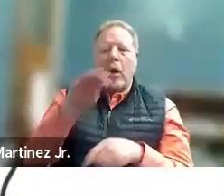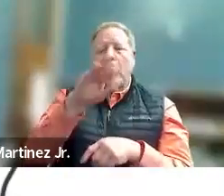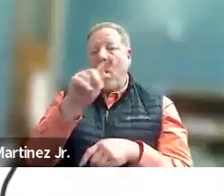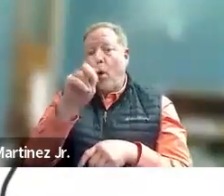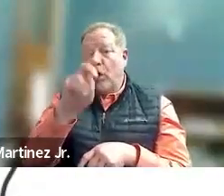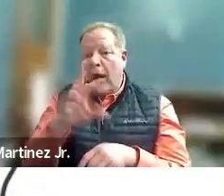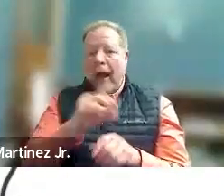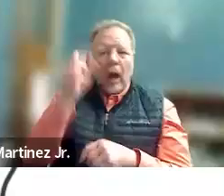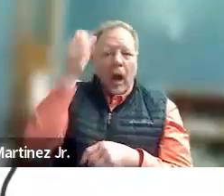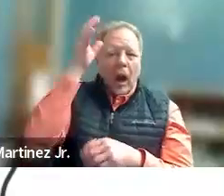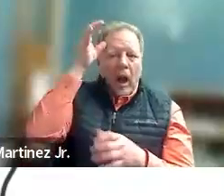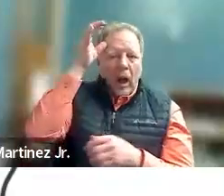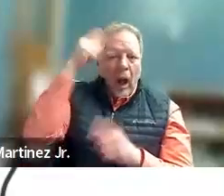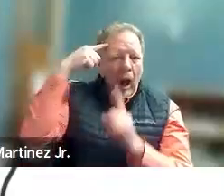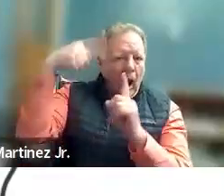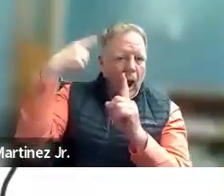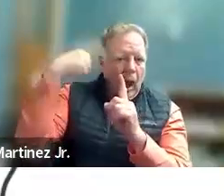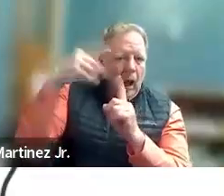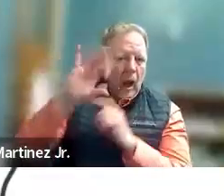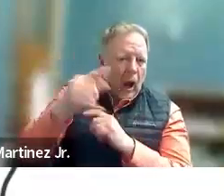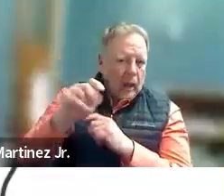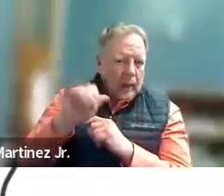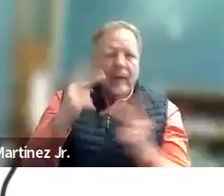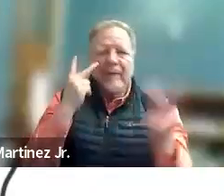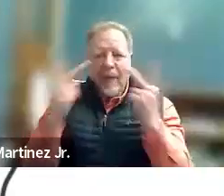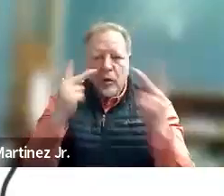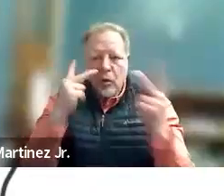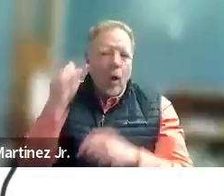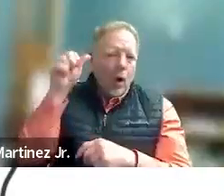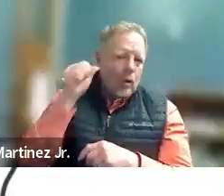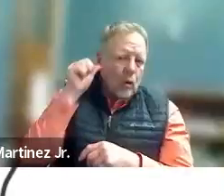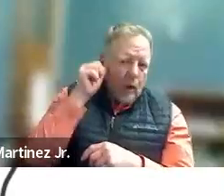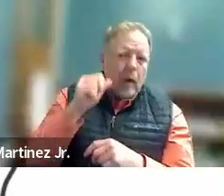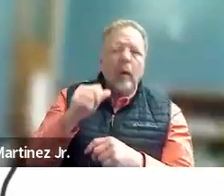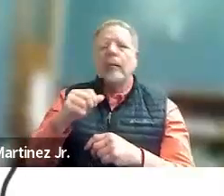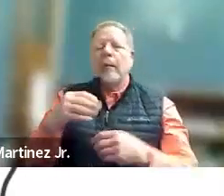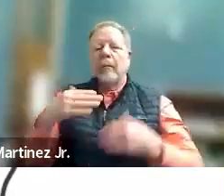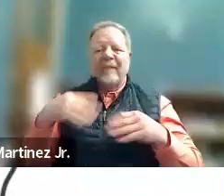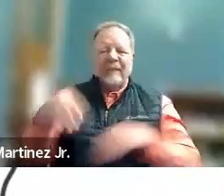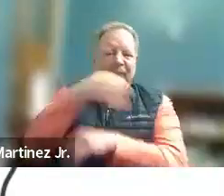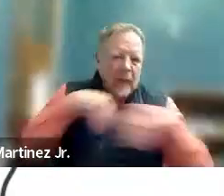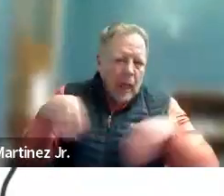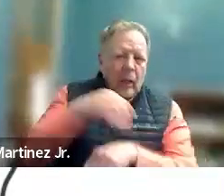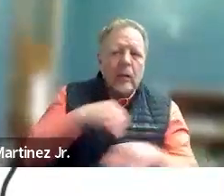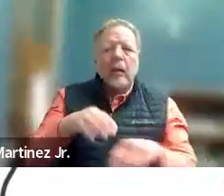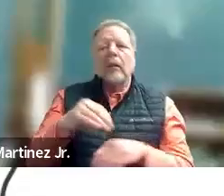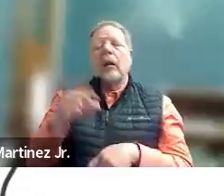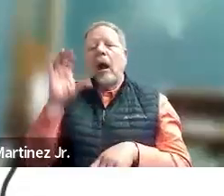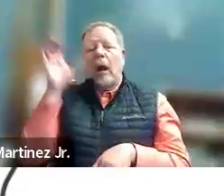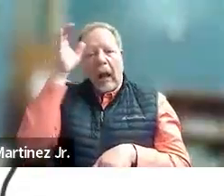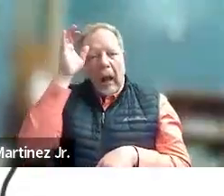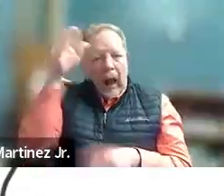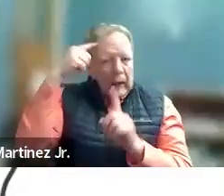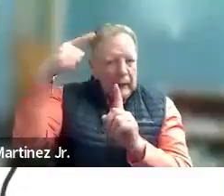and cognitive. So visual category, we tend to think of, blindness or low vision, right?